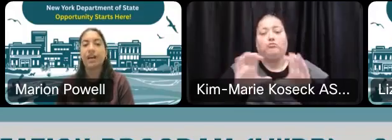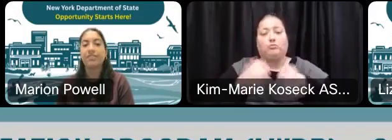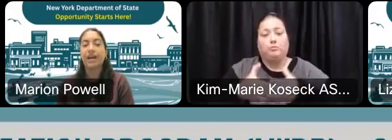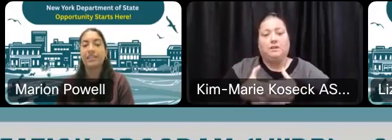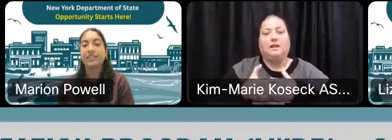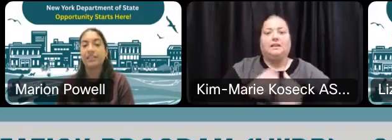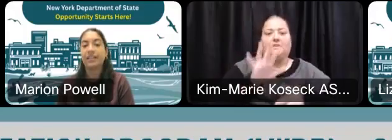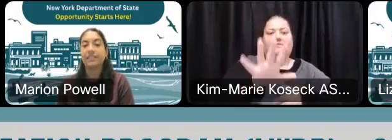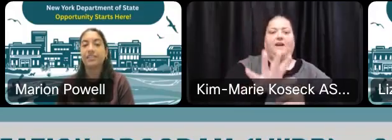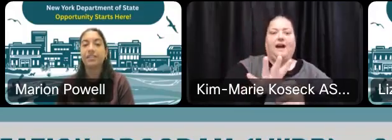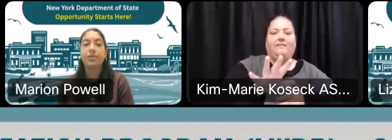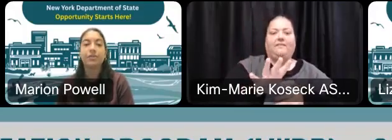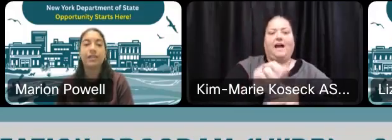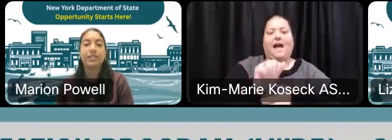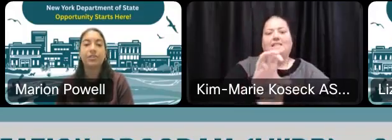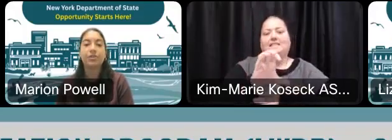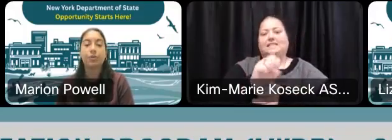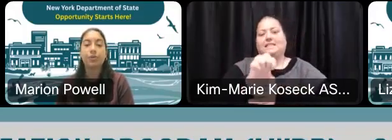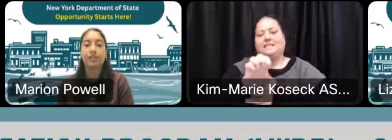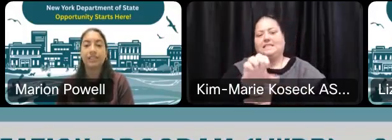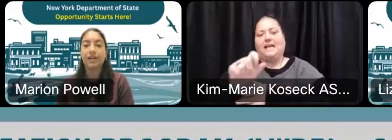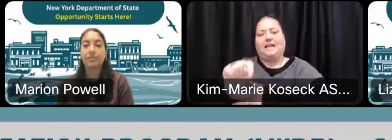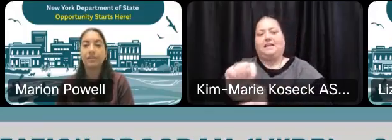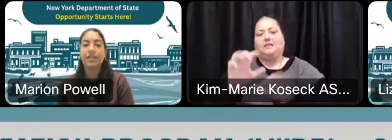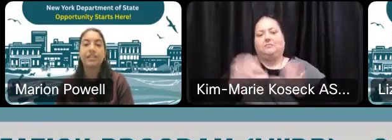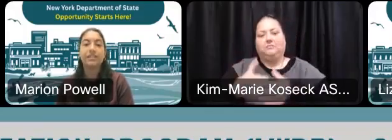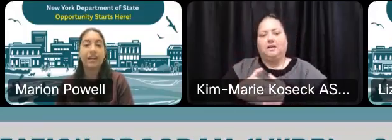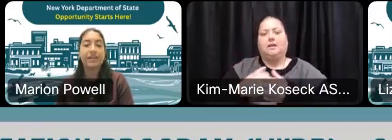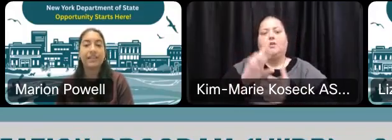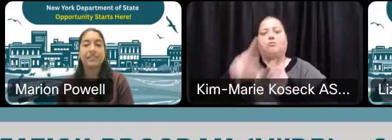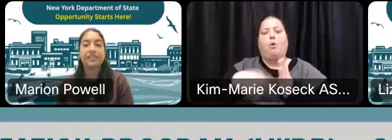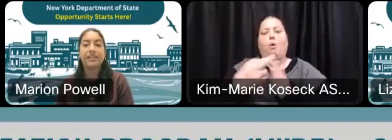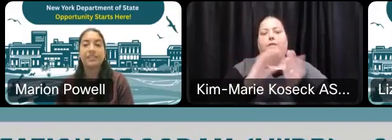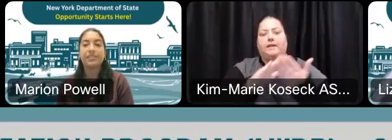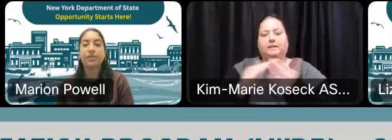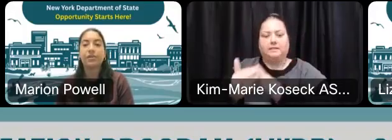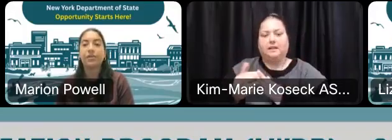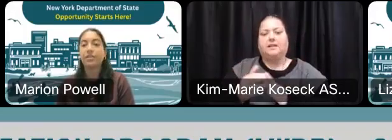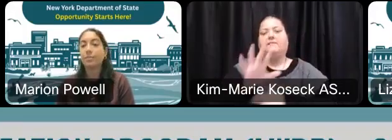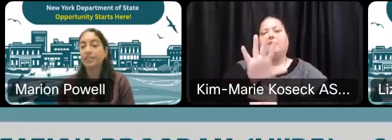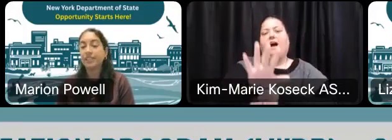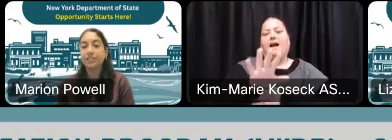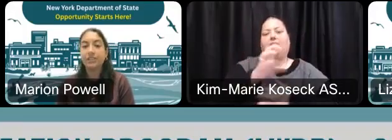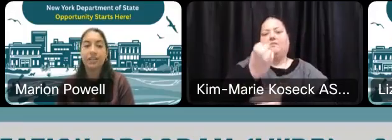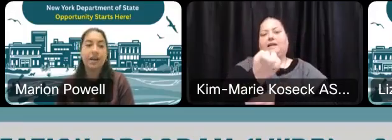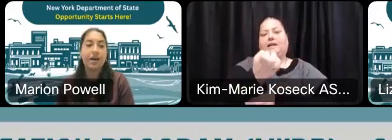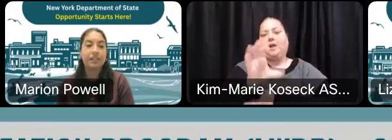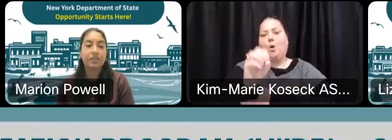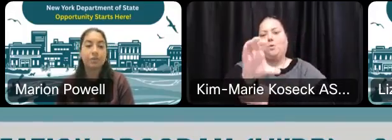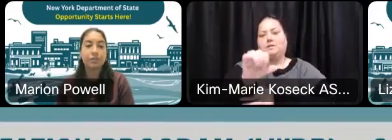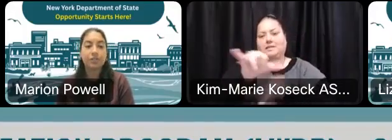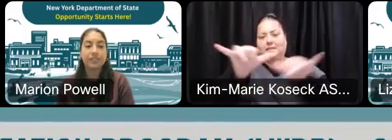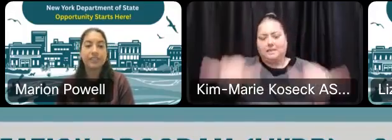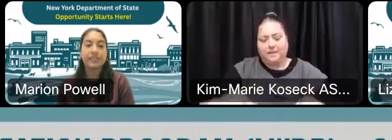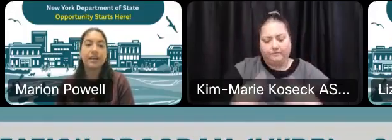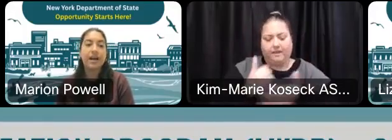into 5 asset classes related to their role in the town. These 5 asset classes are economic centers, health and